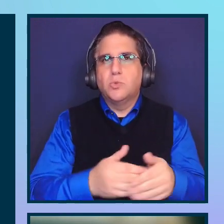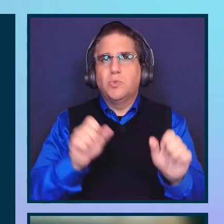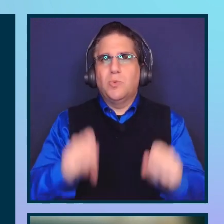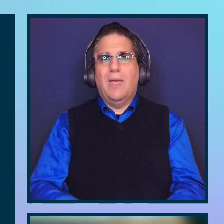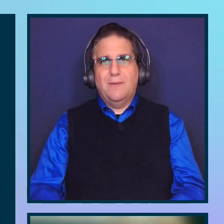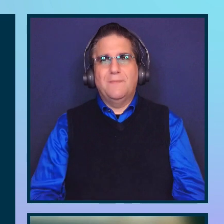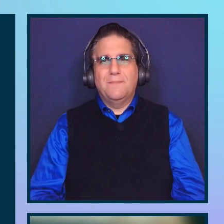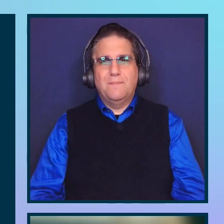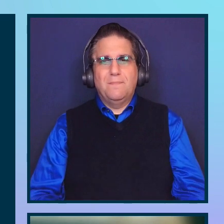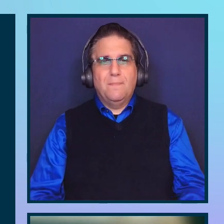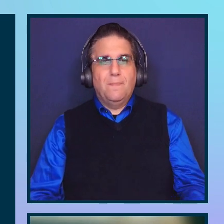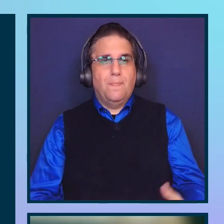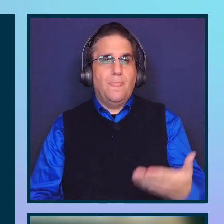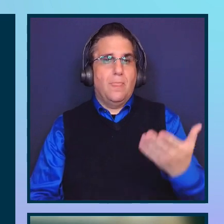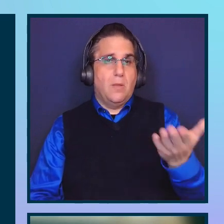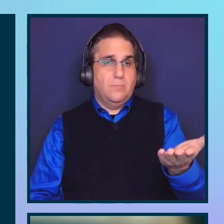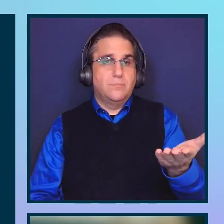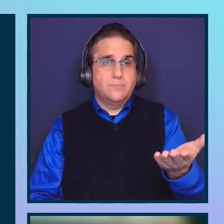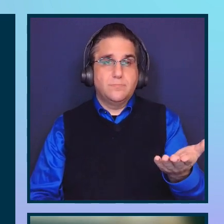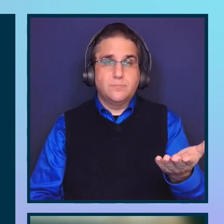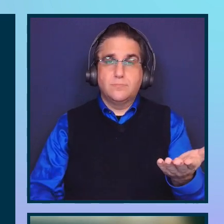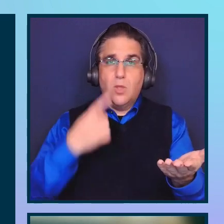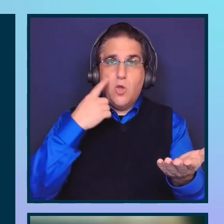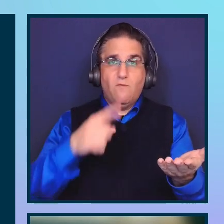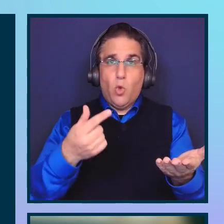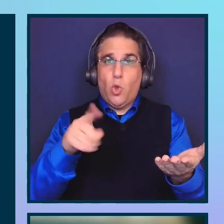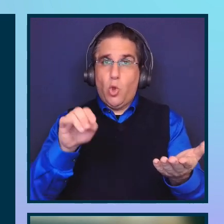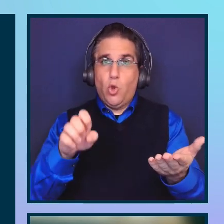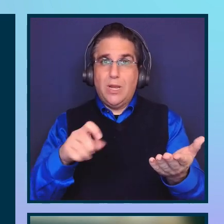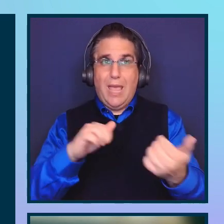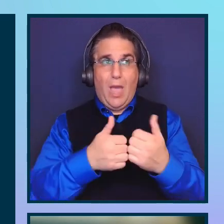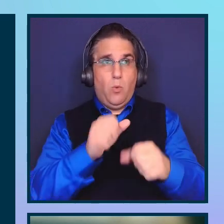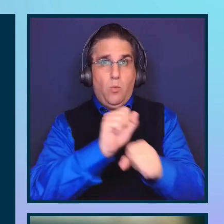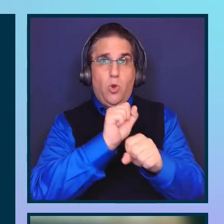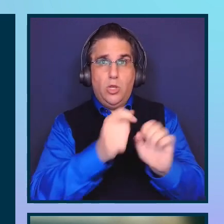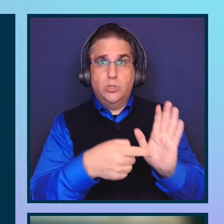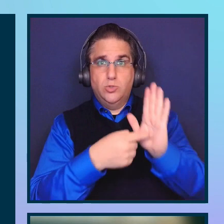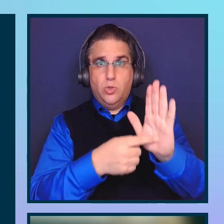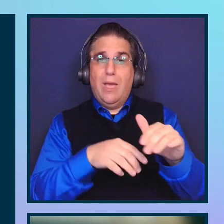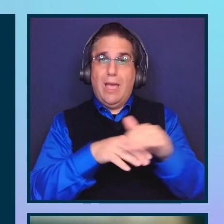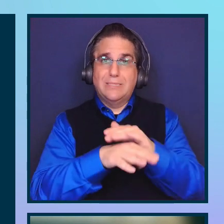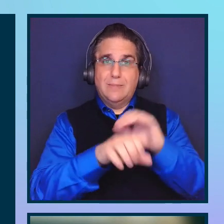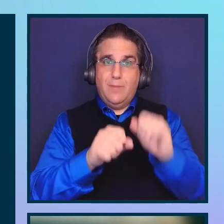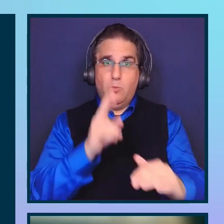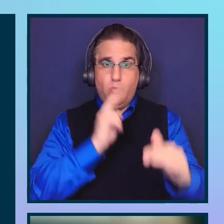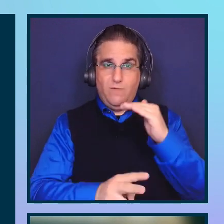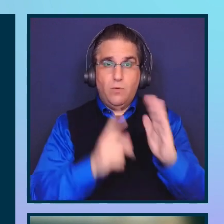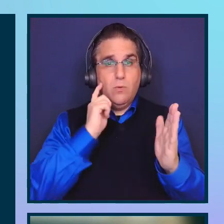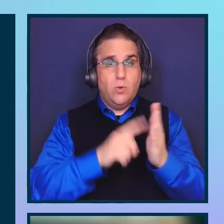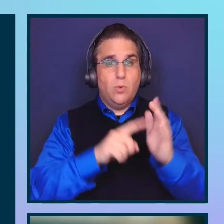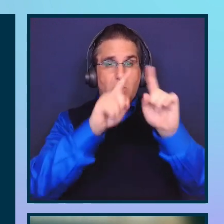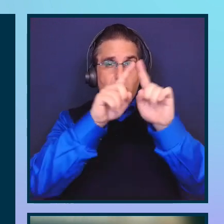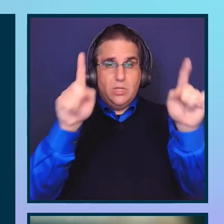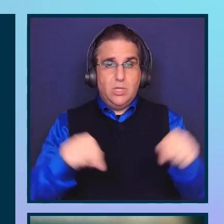We've got here, for our goodie in action accessibility preview, I've put a screenshot of